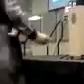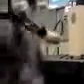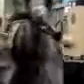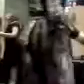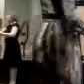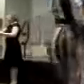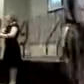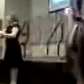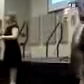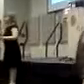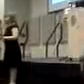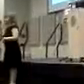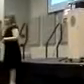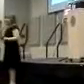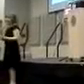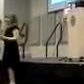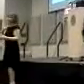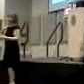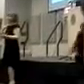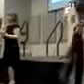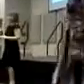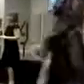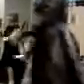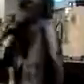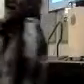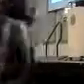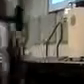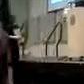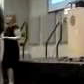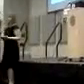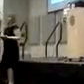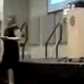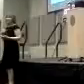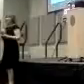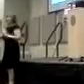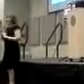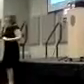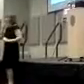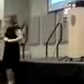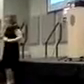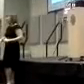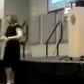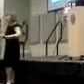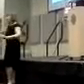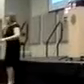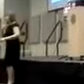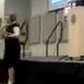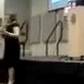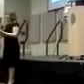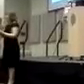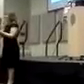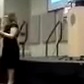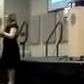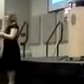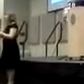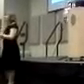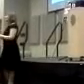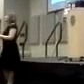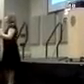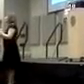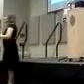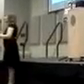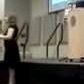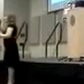I know it was something I needed to do. But I would get in trouble if I'd change who I am. Honestly, what I didn't do is that's what the customer